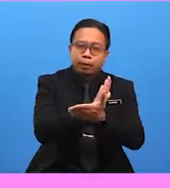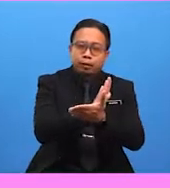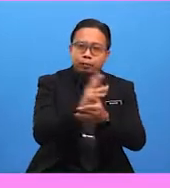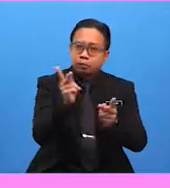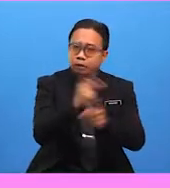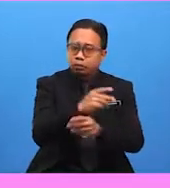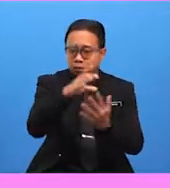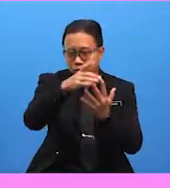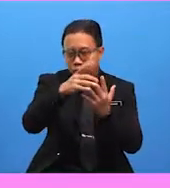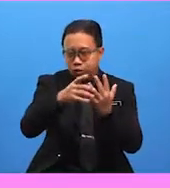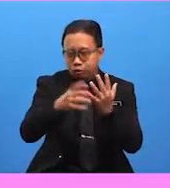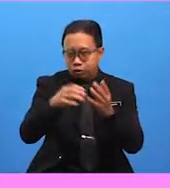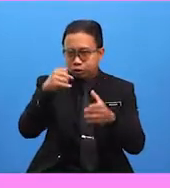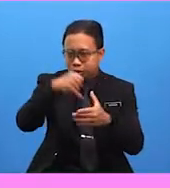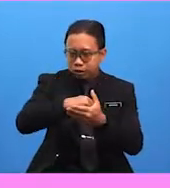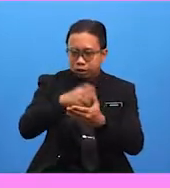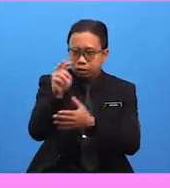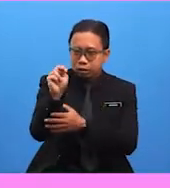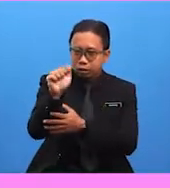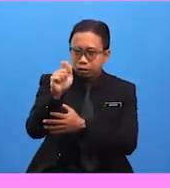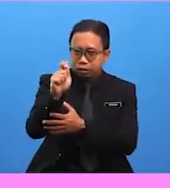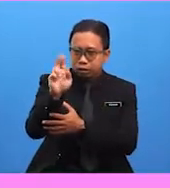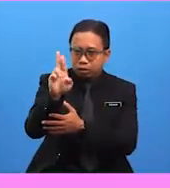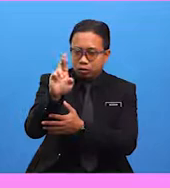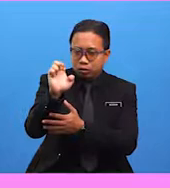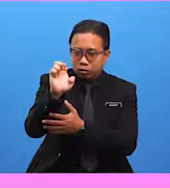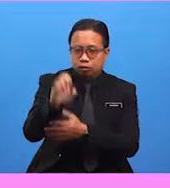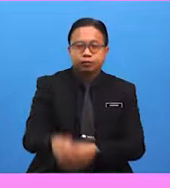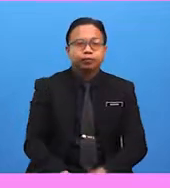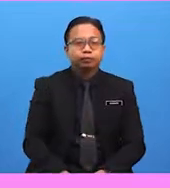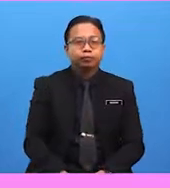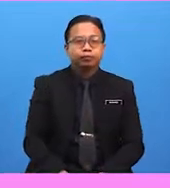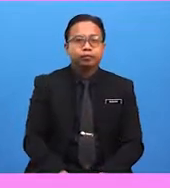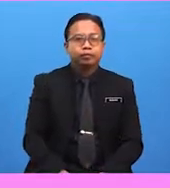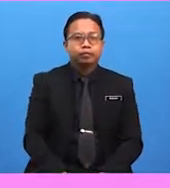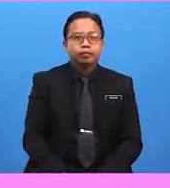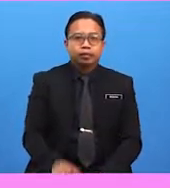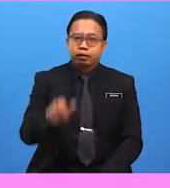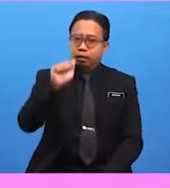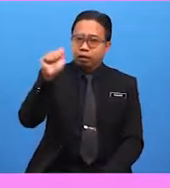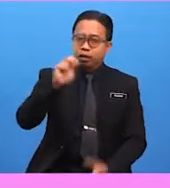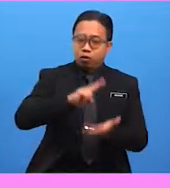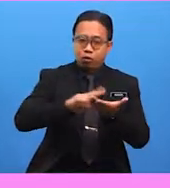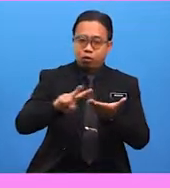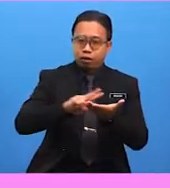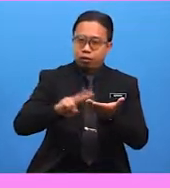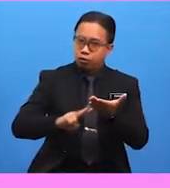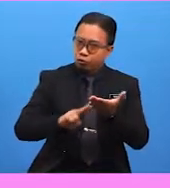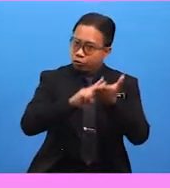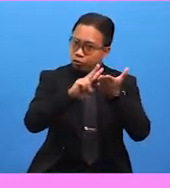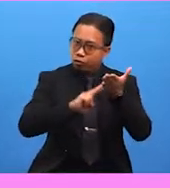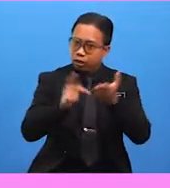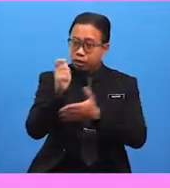multiple choice in nature. First of all, A. Read the